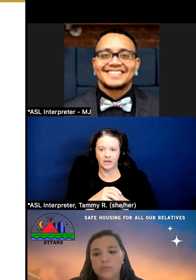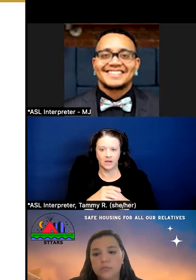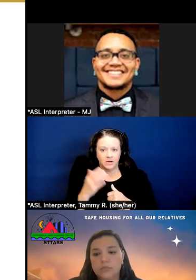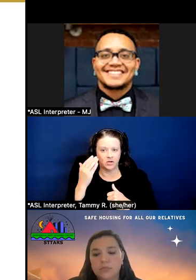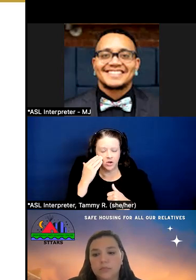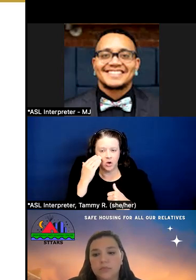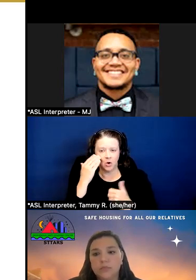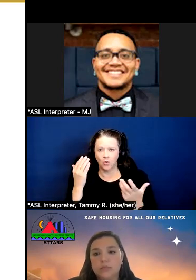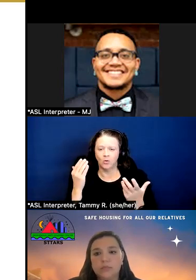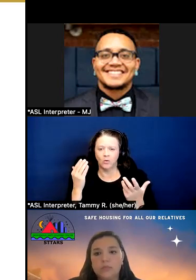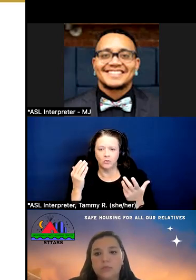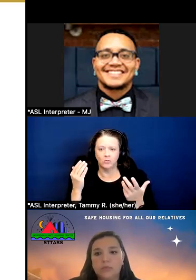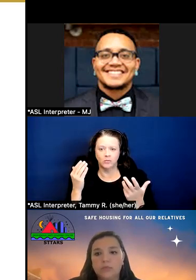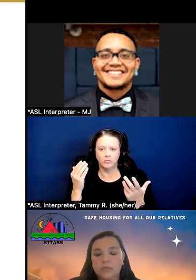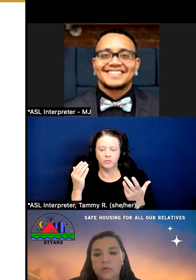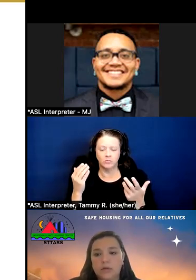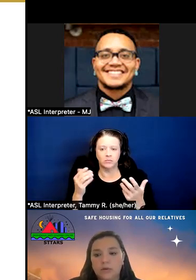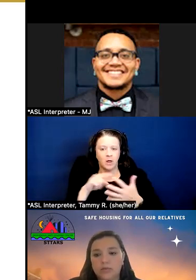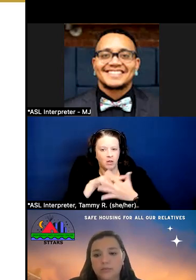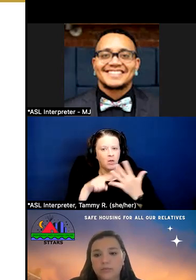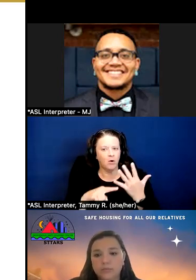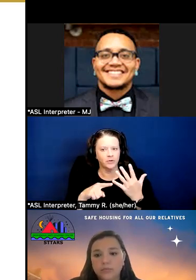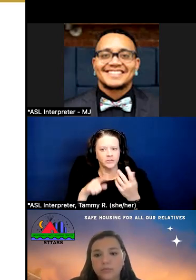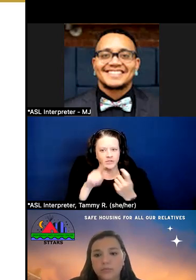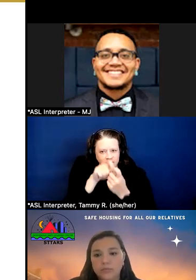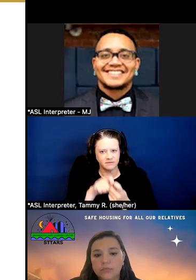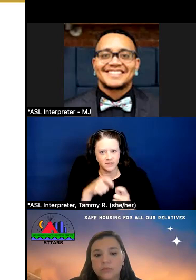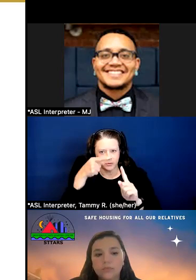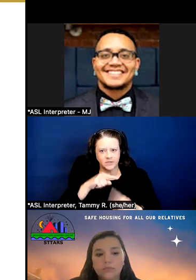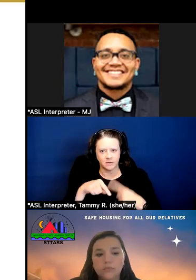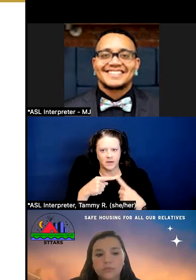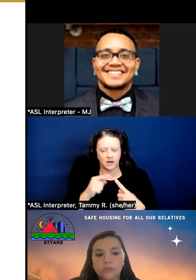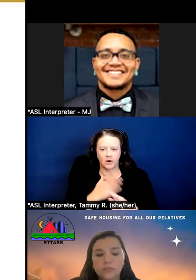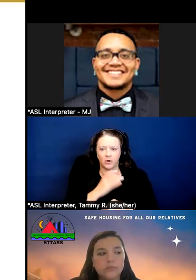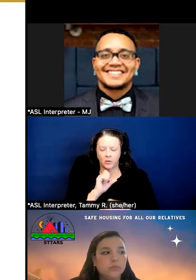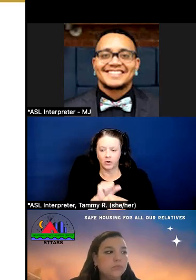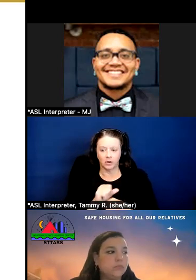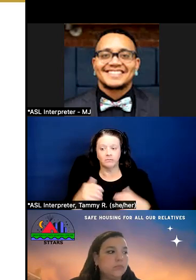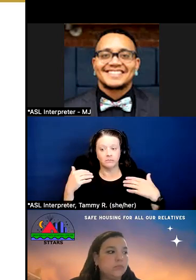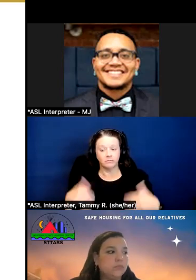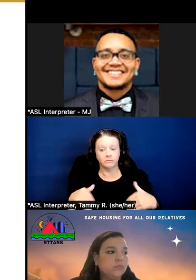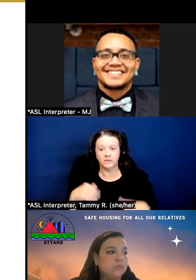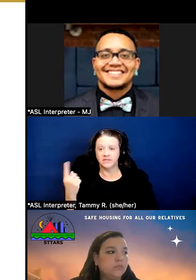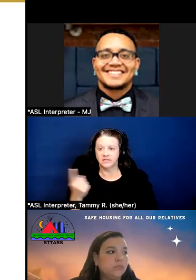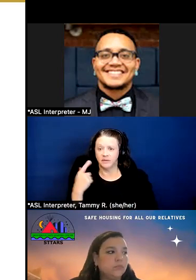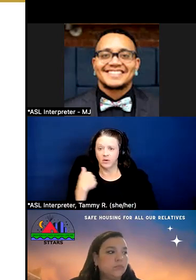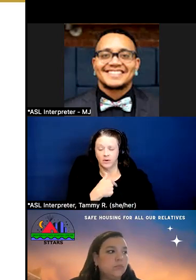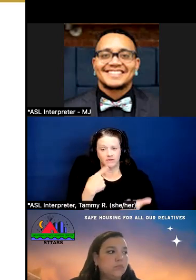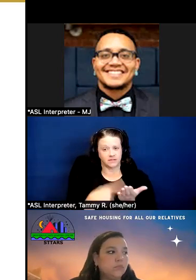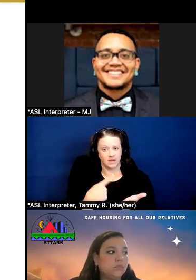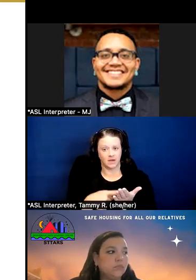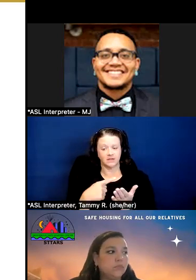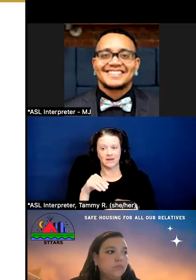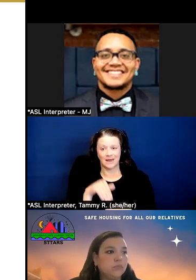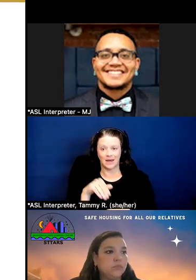those points about this report. Certainly it's something we have talked about, at